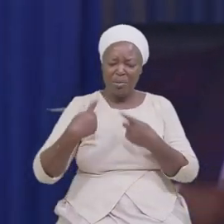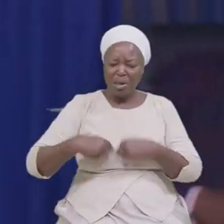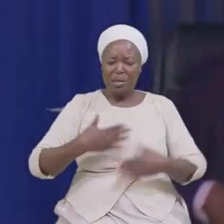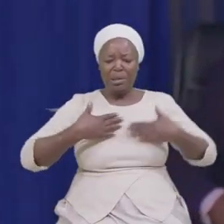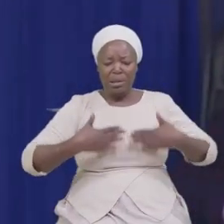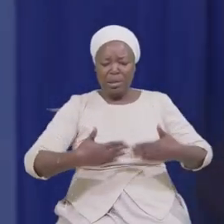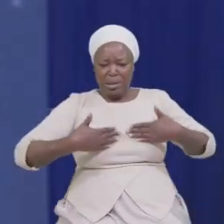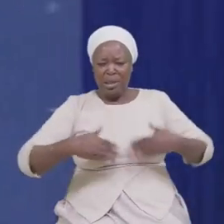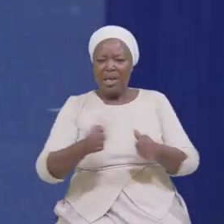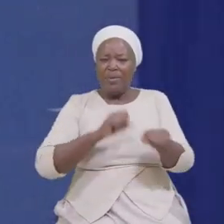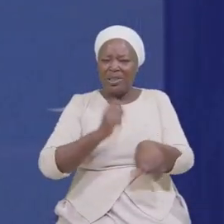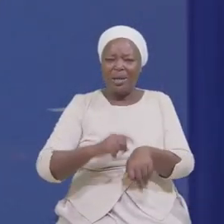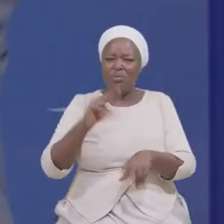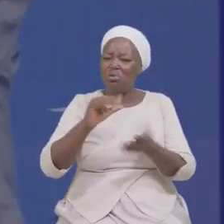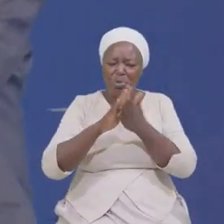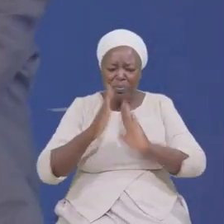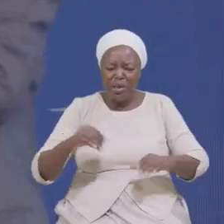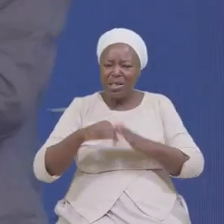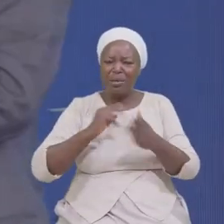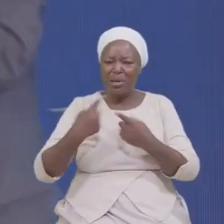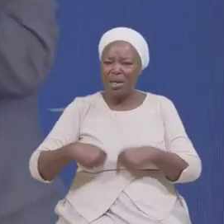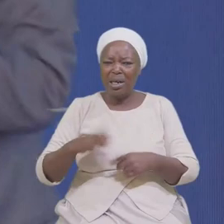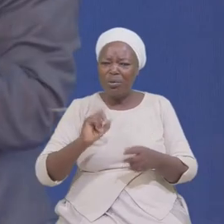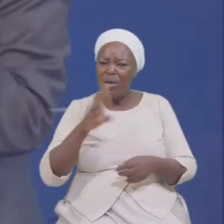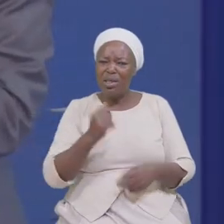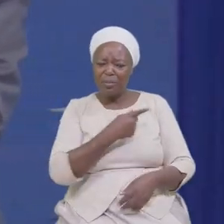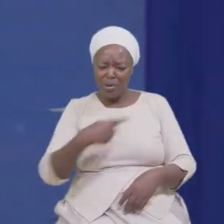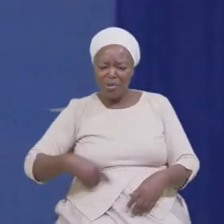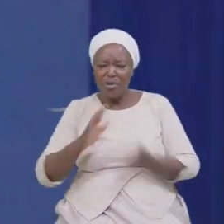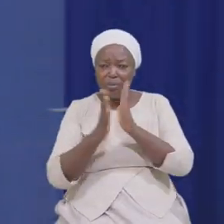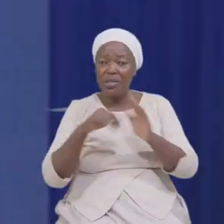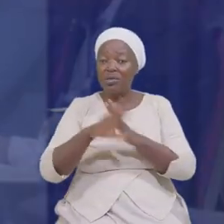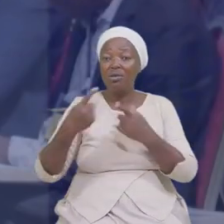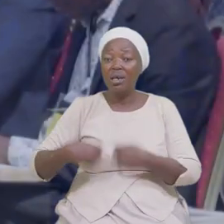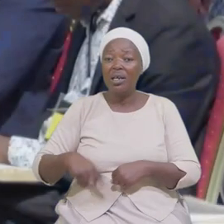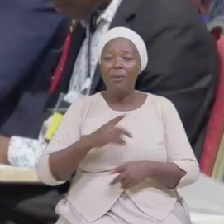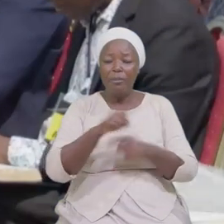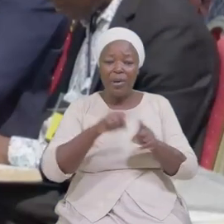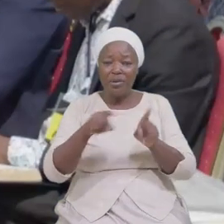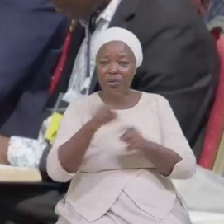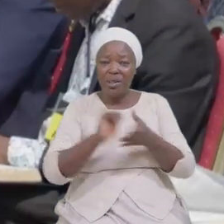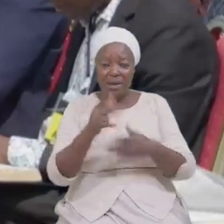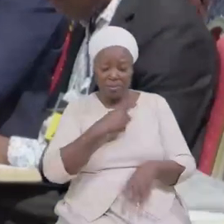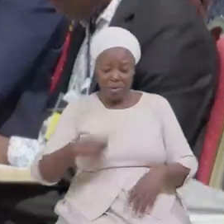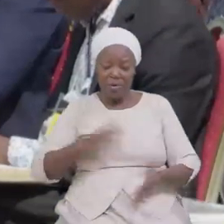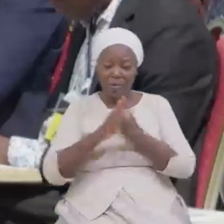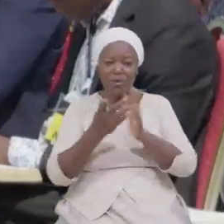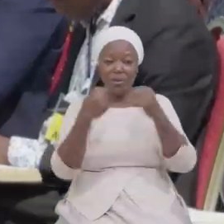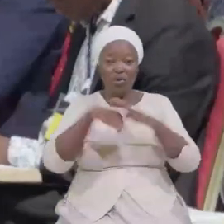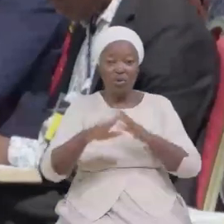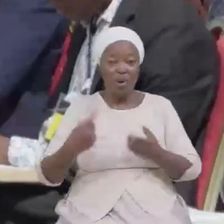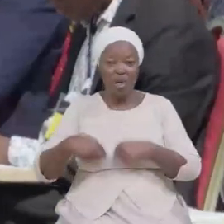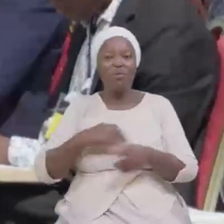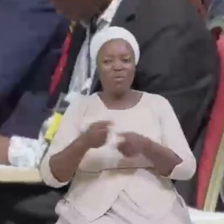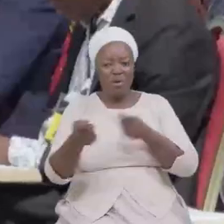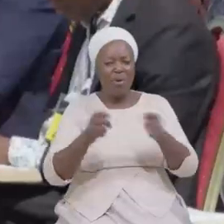within there, what is the Prince of Peace? When he is the Prince of Peace, it will reign without a rival in your